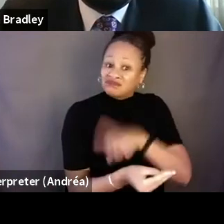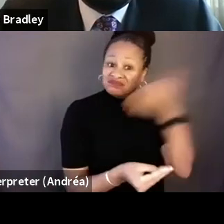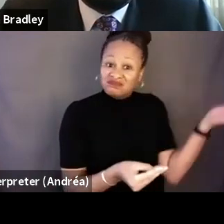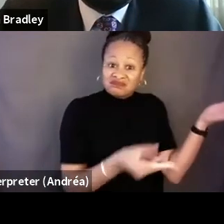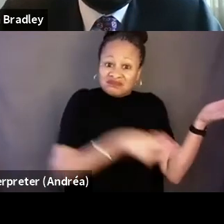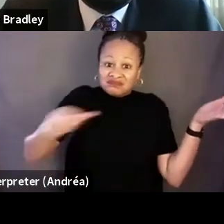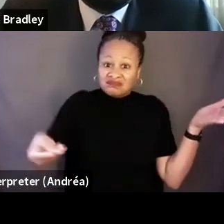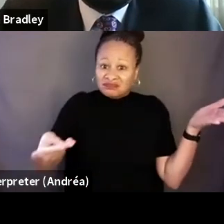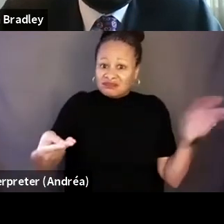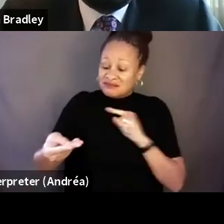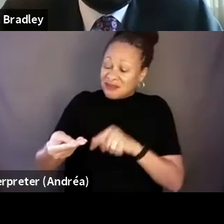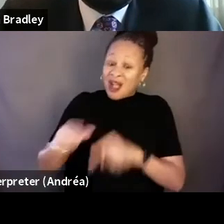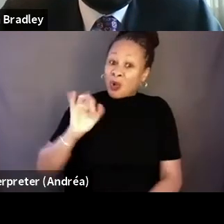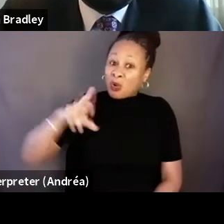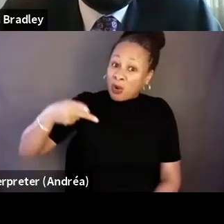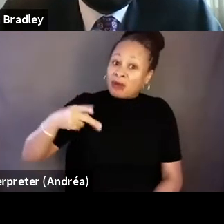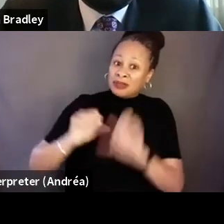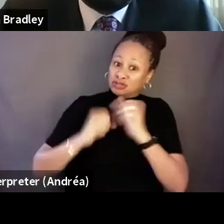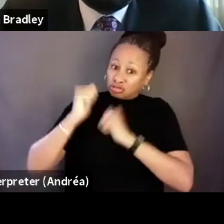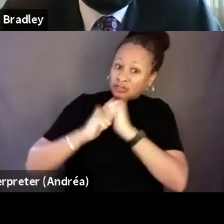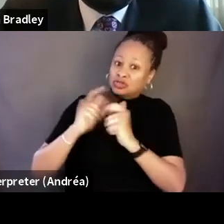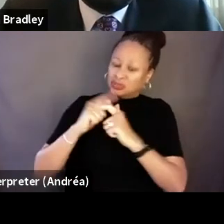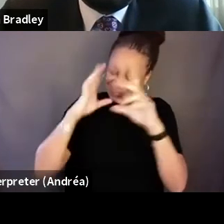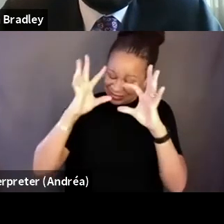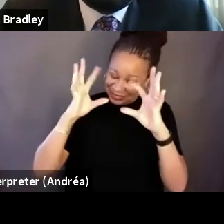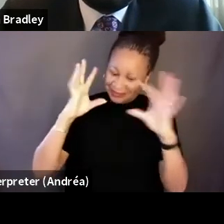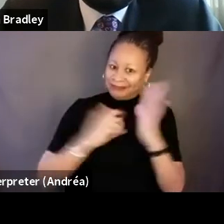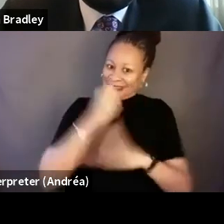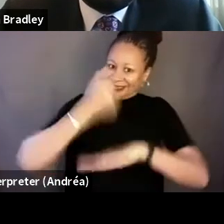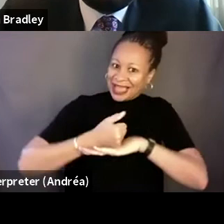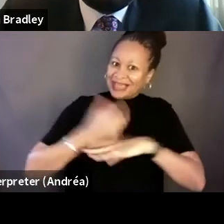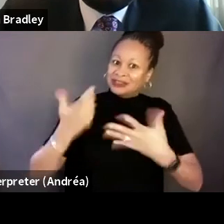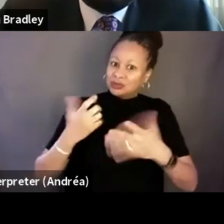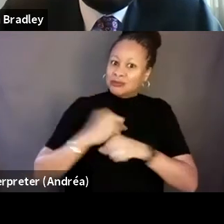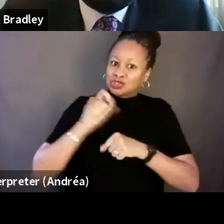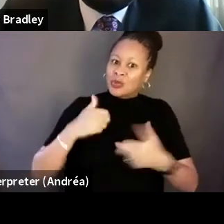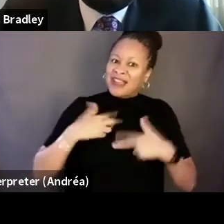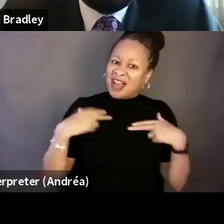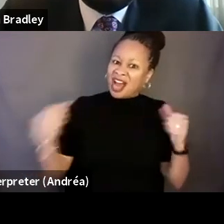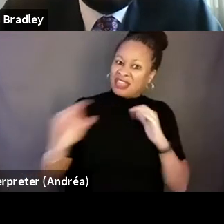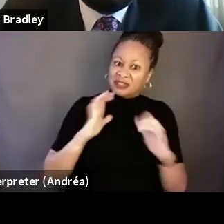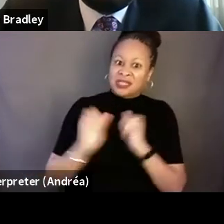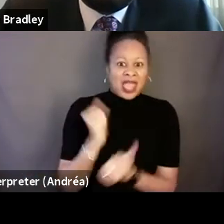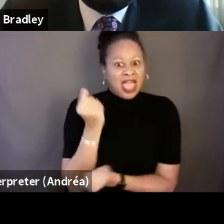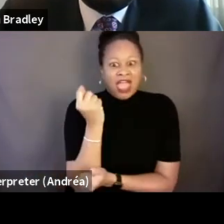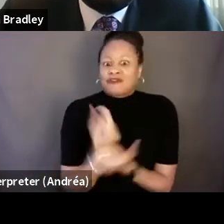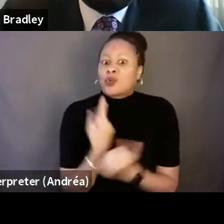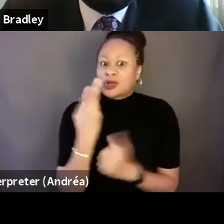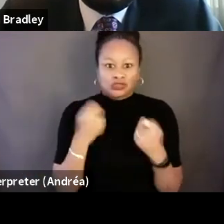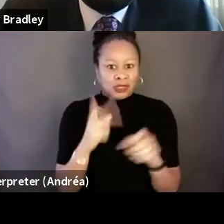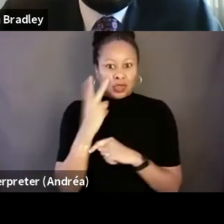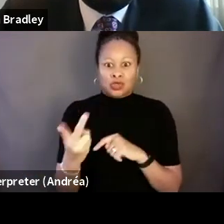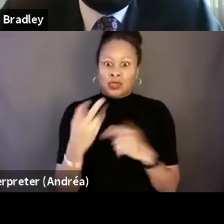corporate structures designed to uphold healthier conversations. Everyone's trying to look good after this. Everybody's